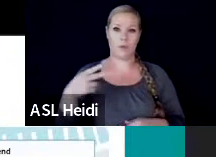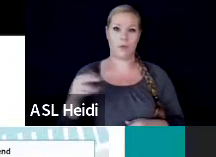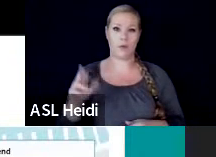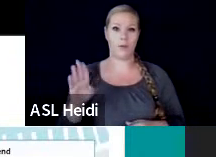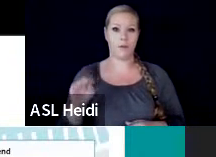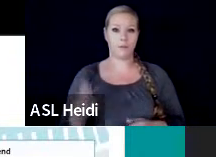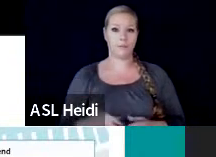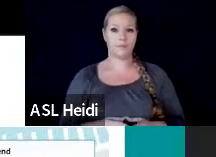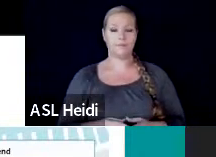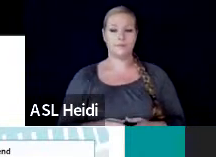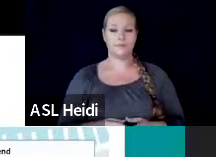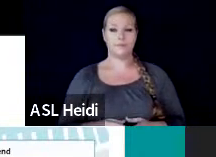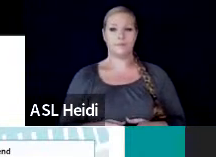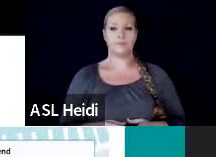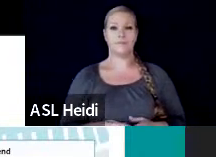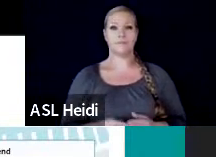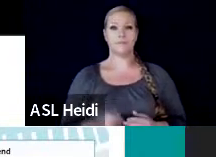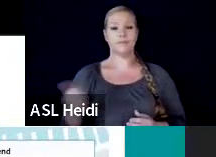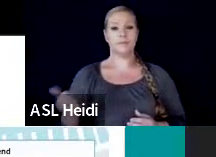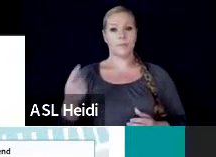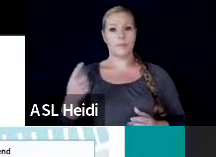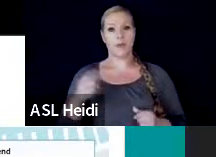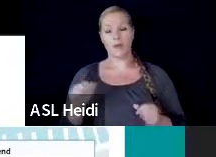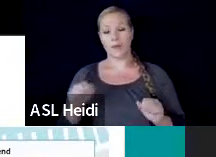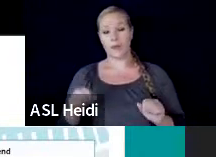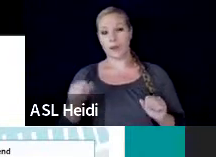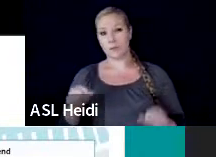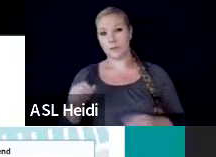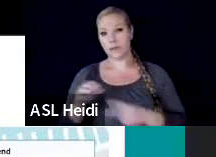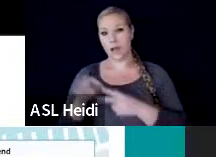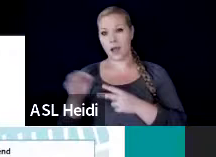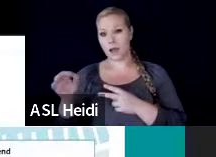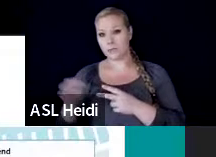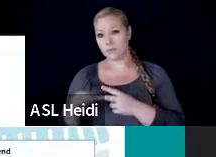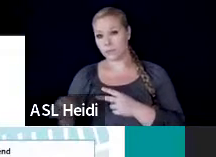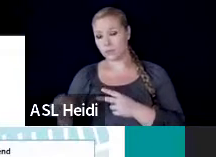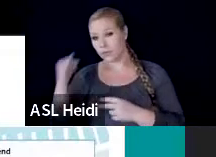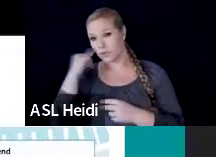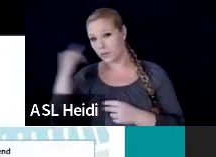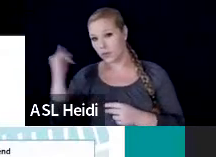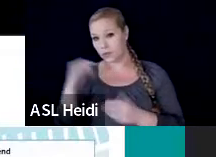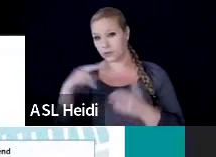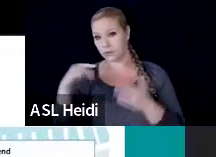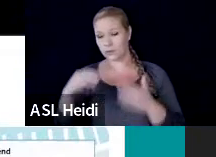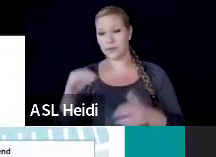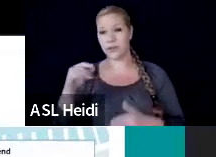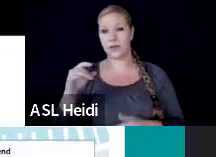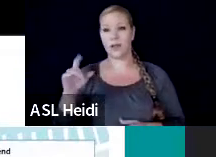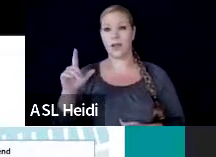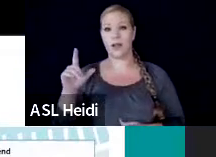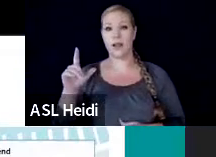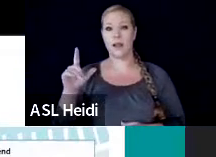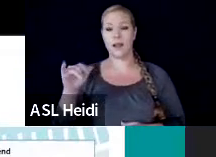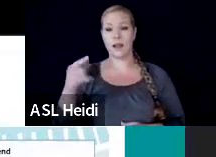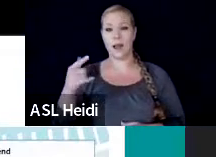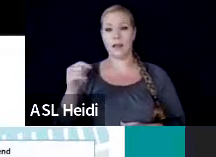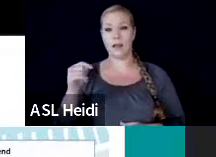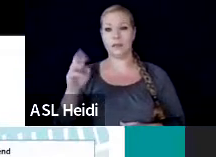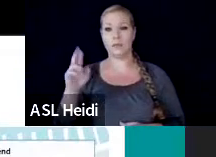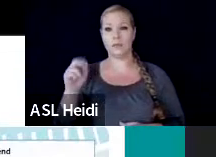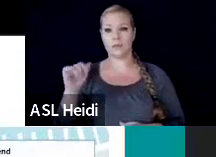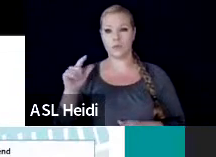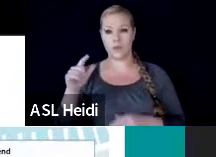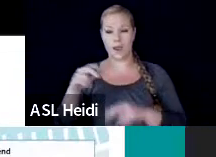Another element is an optional element that we're studying is a light rail vehicle overnight facility